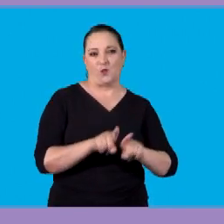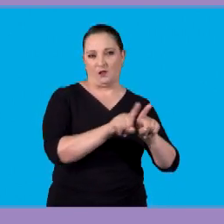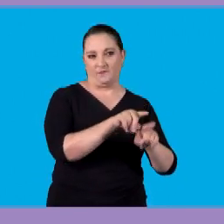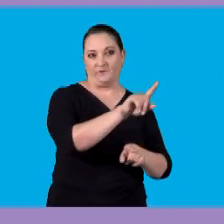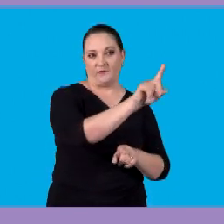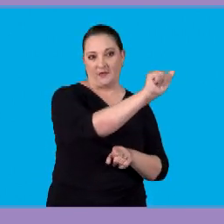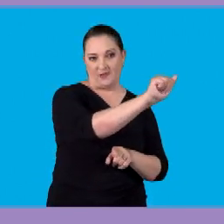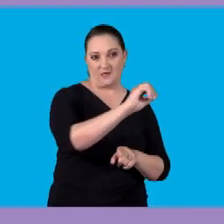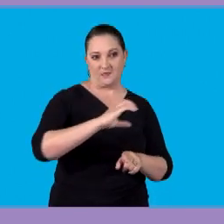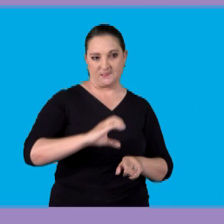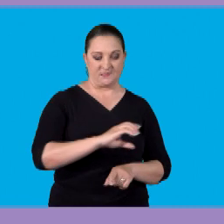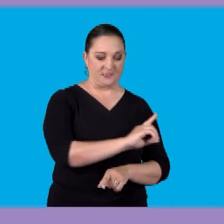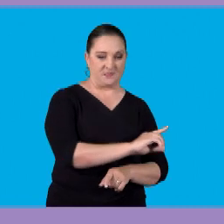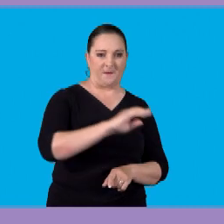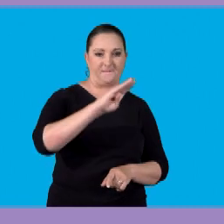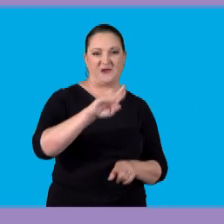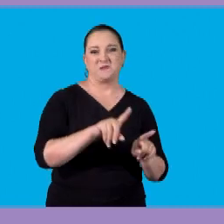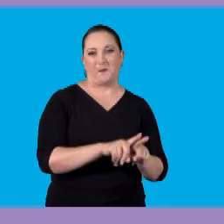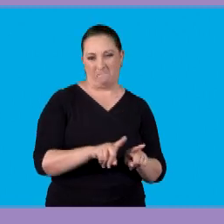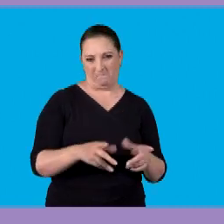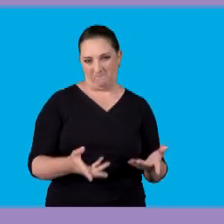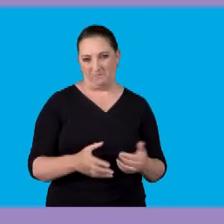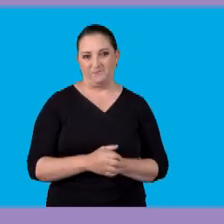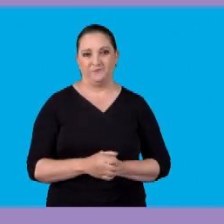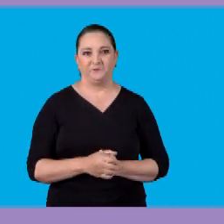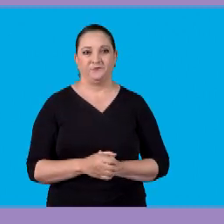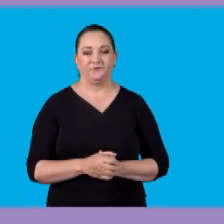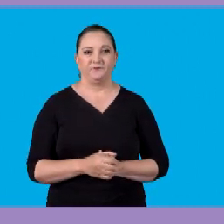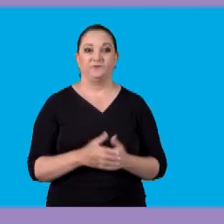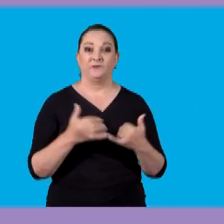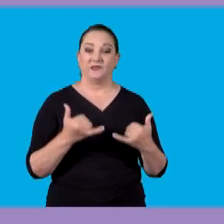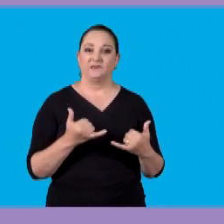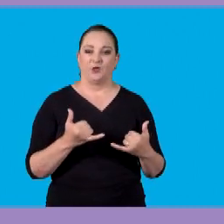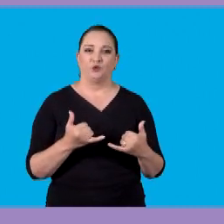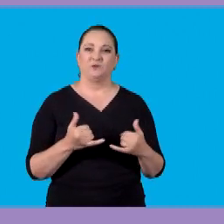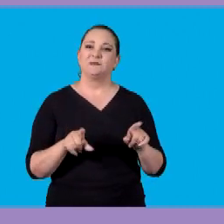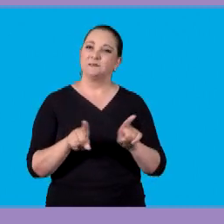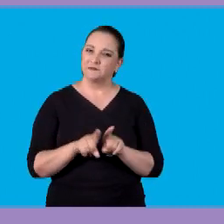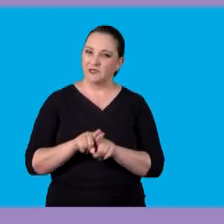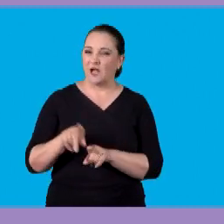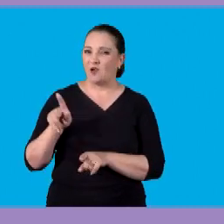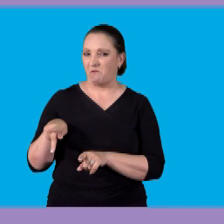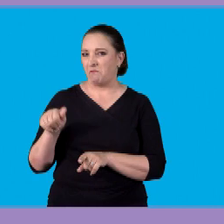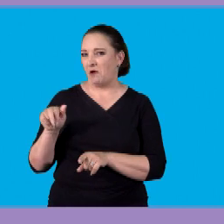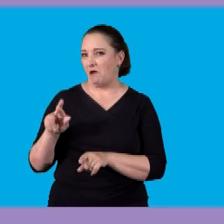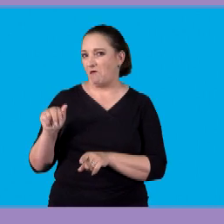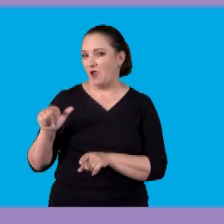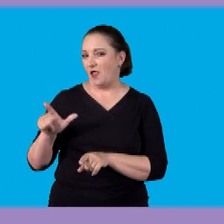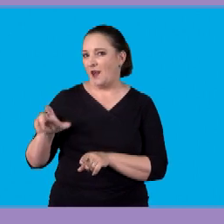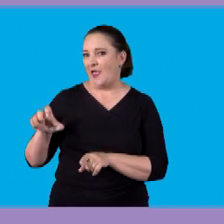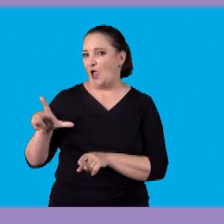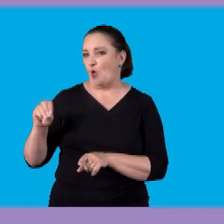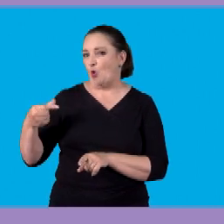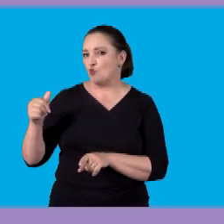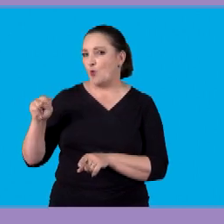AC is equals to DB. And of course, the rest of the properties that apply